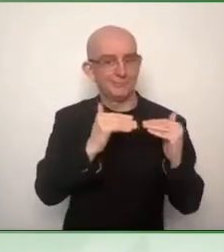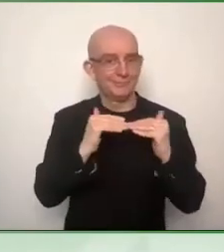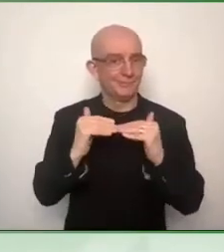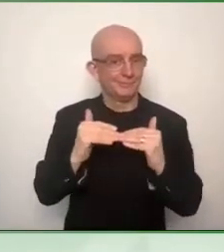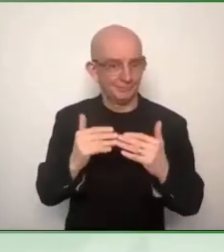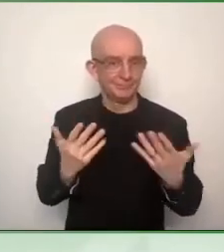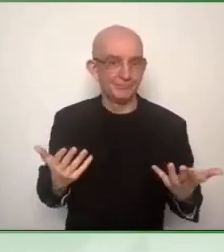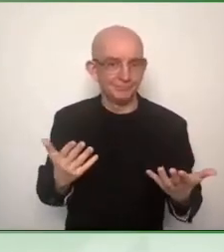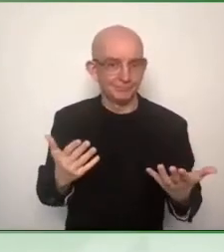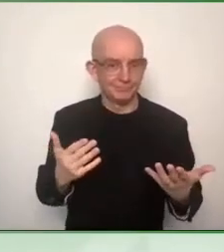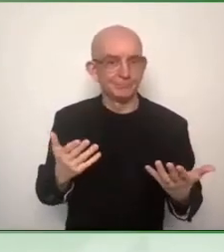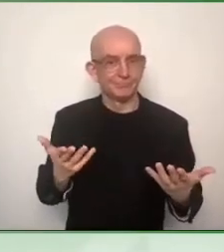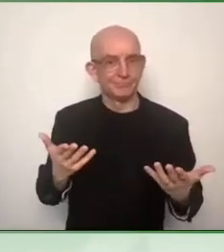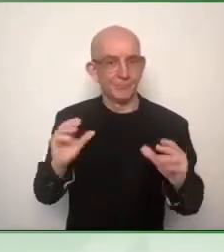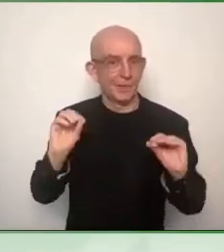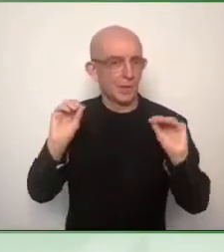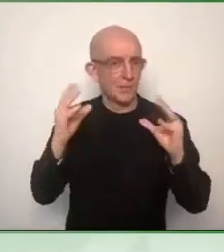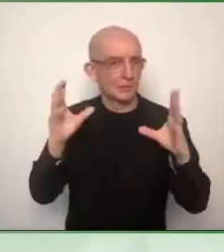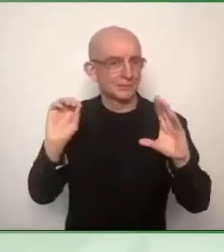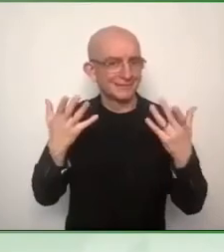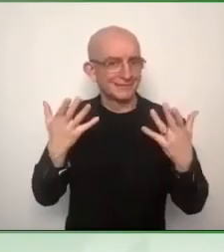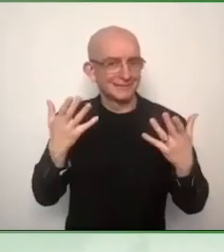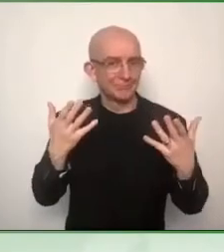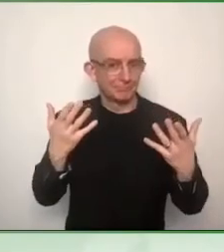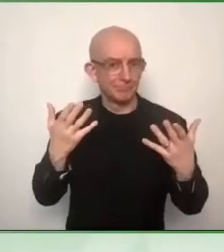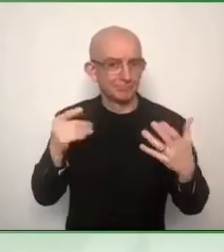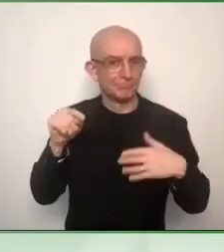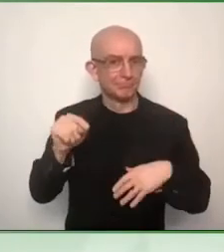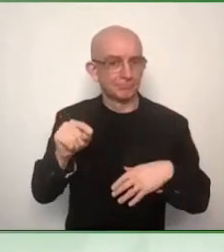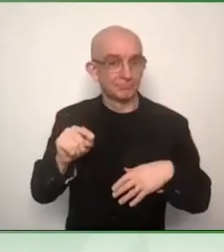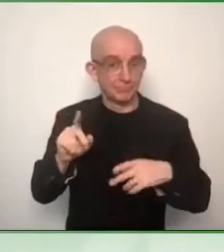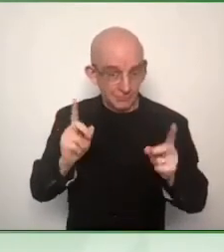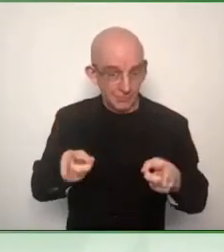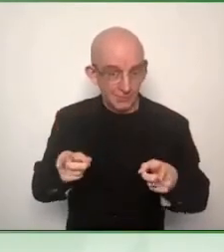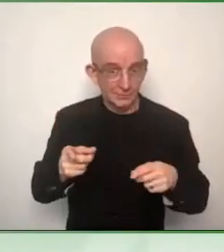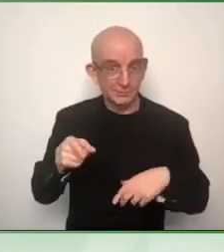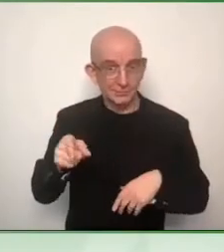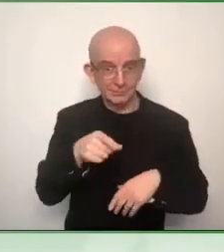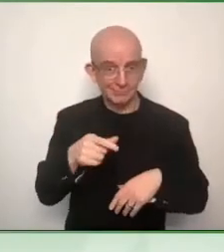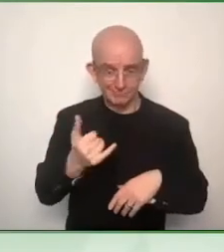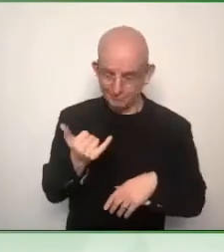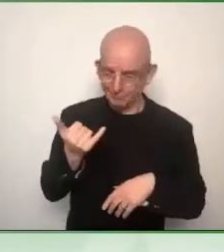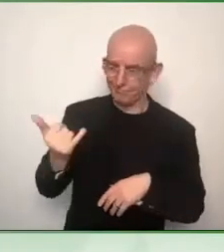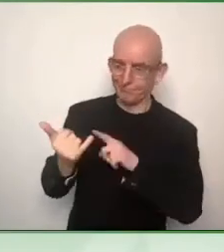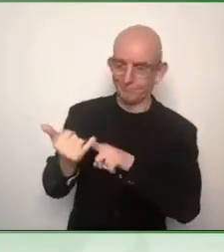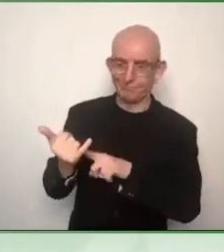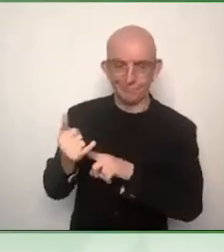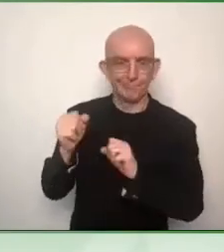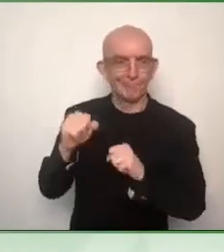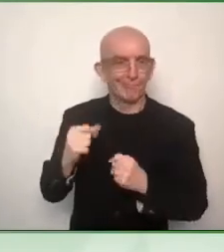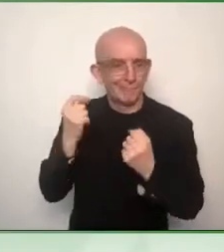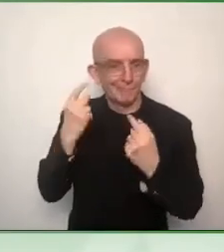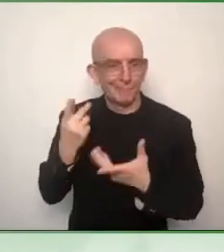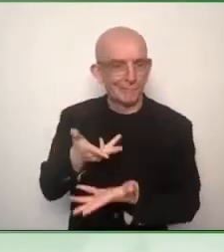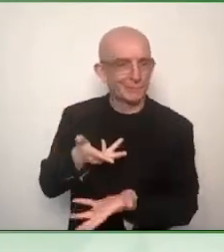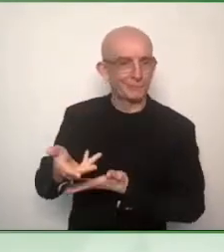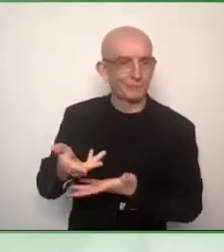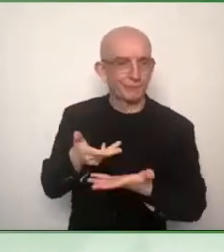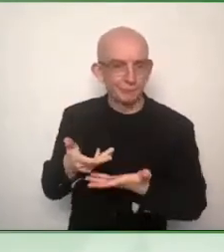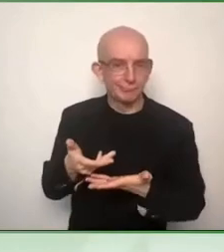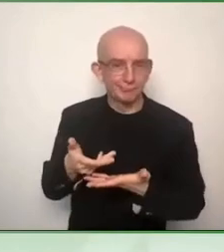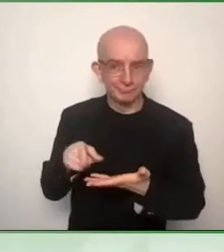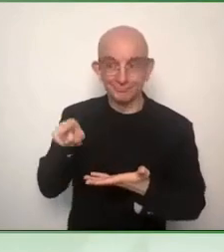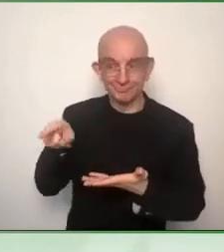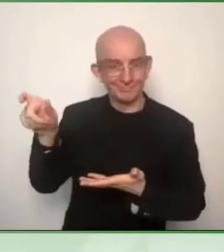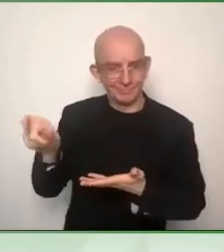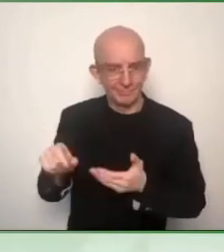things have to go into the renewing of something that is already now in place. And I hope I